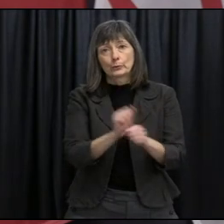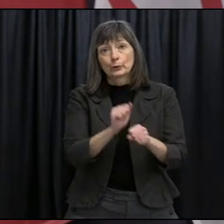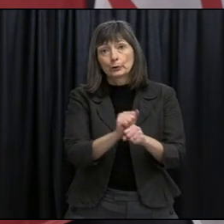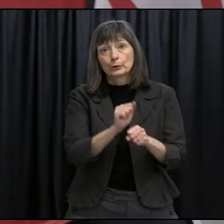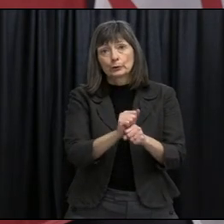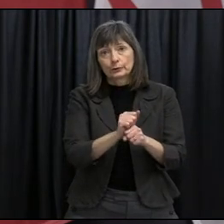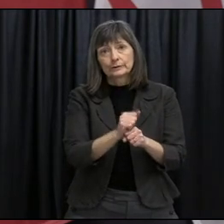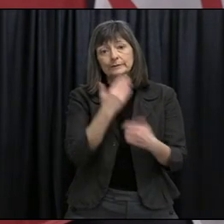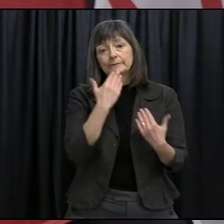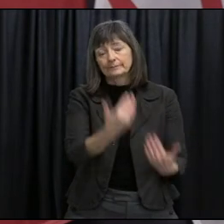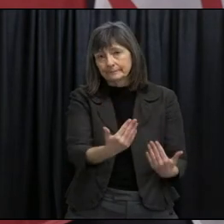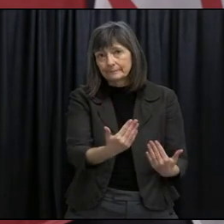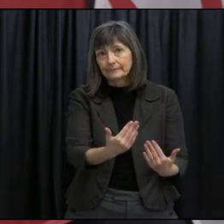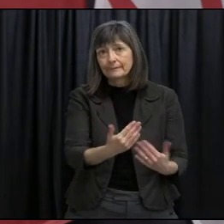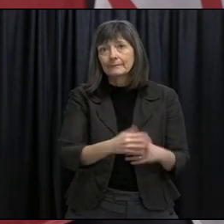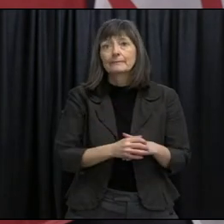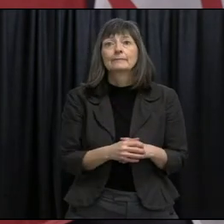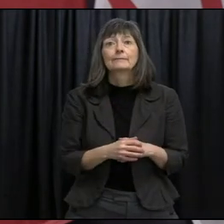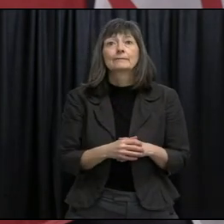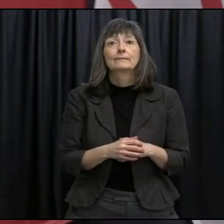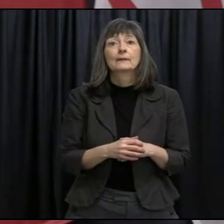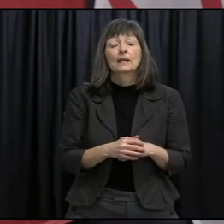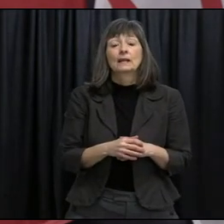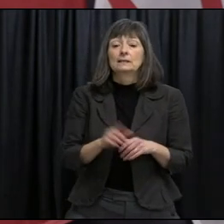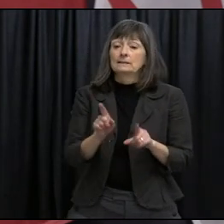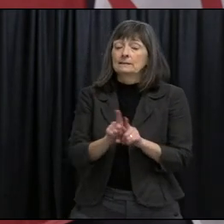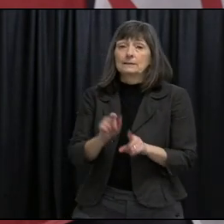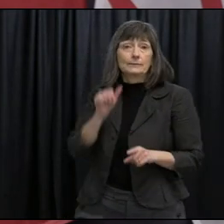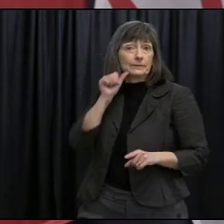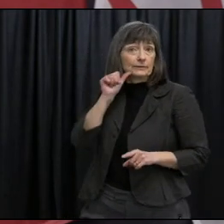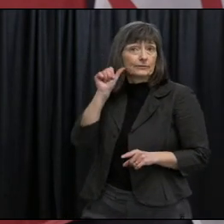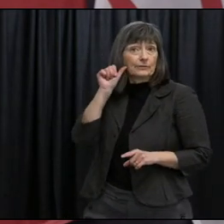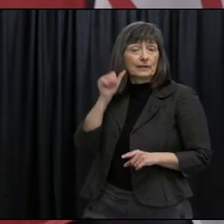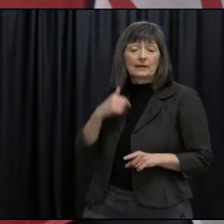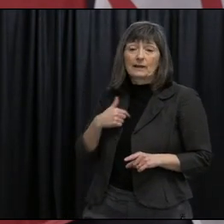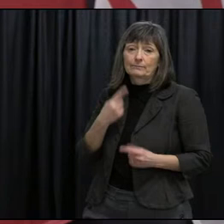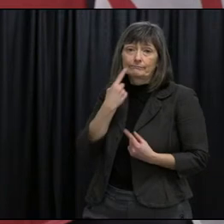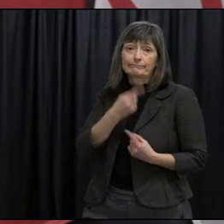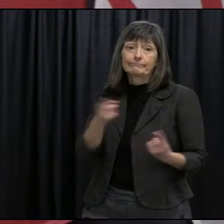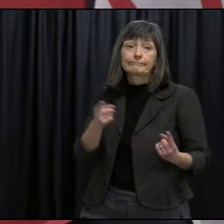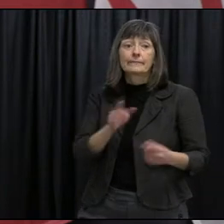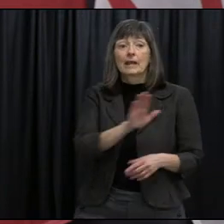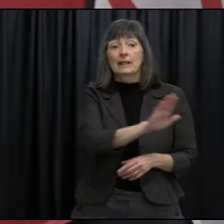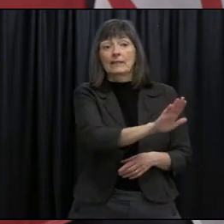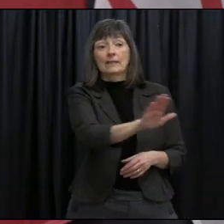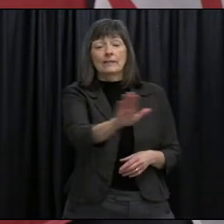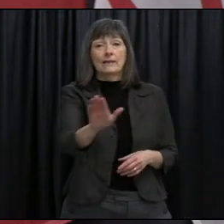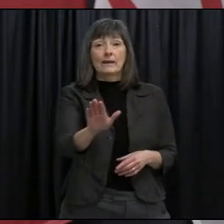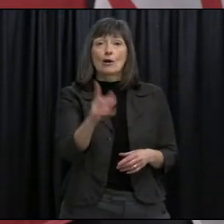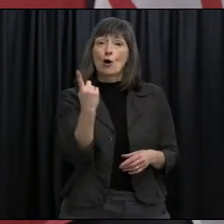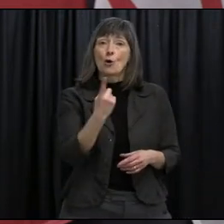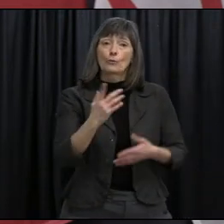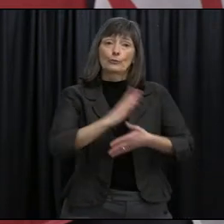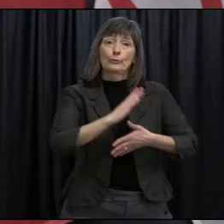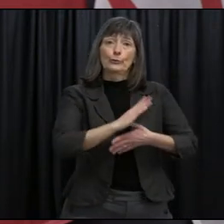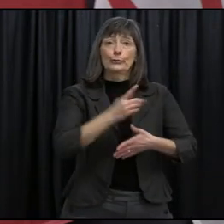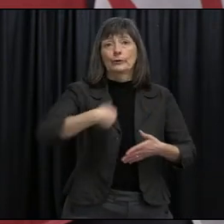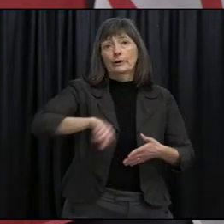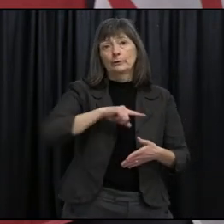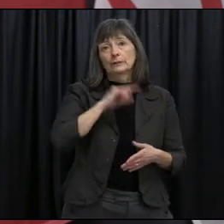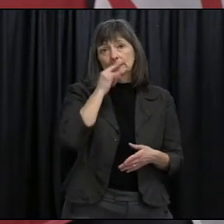As I've said in yesterday's briefing, they've put our children first and